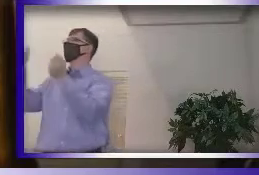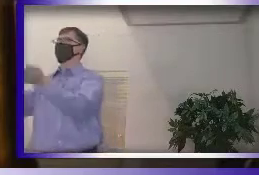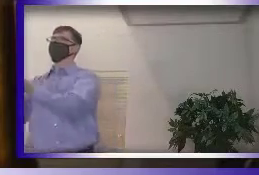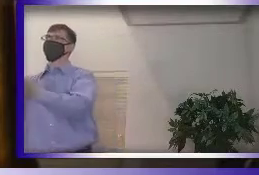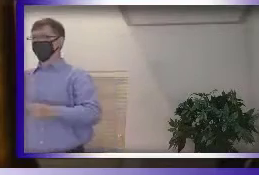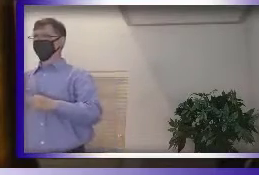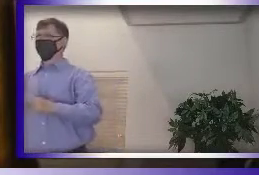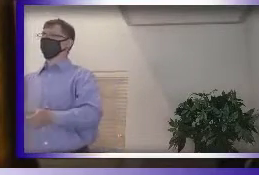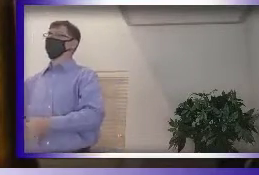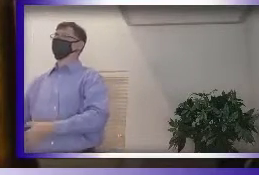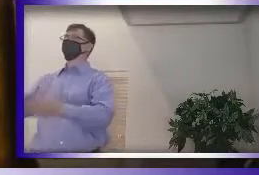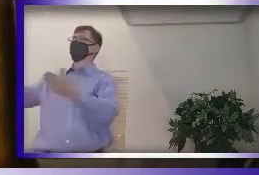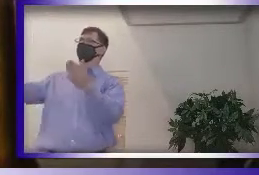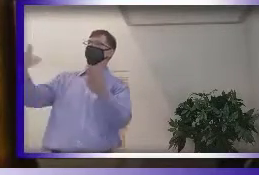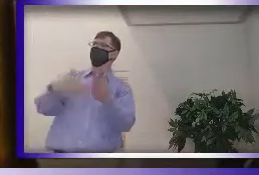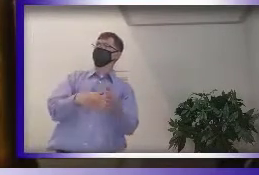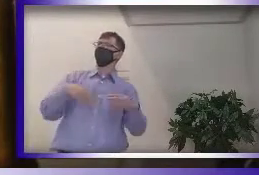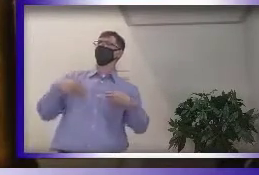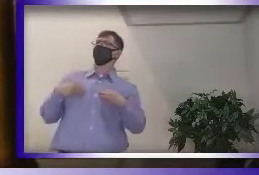what it really means.